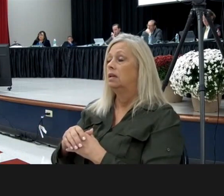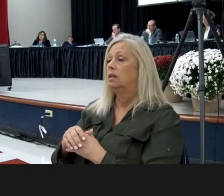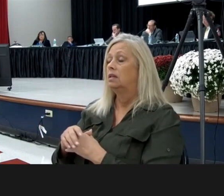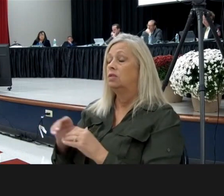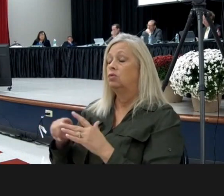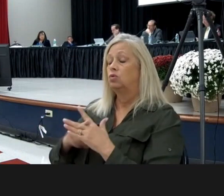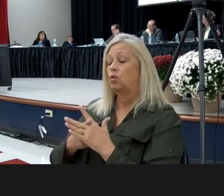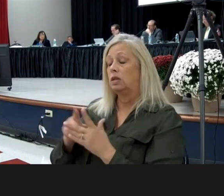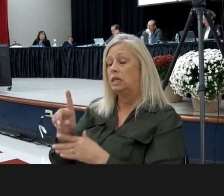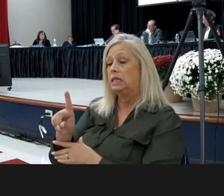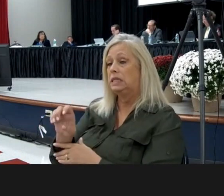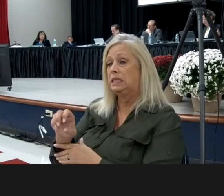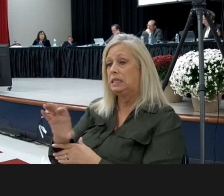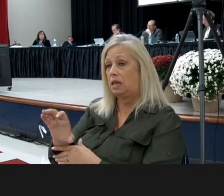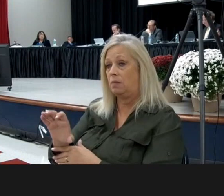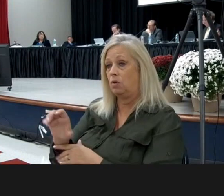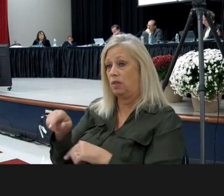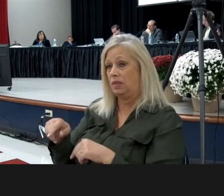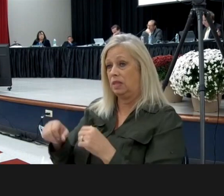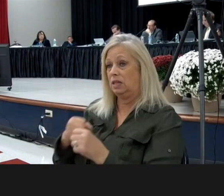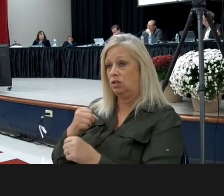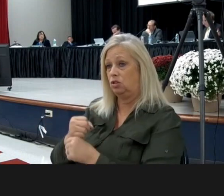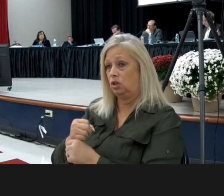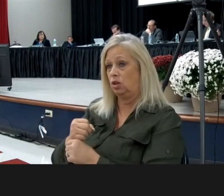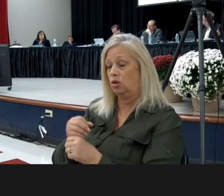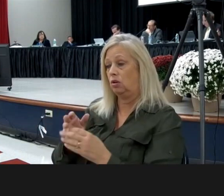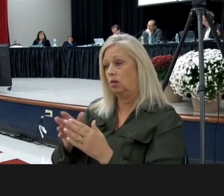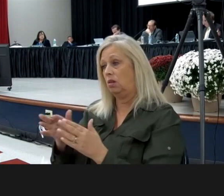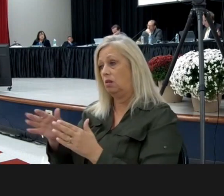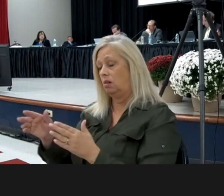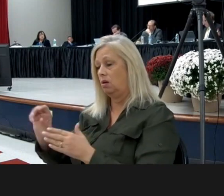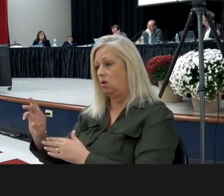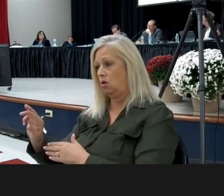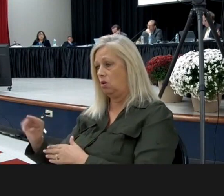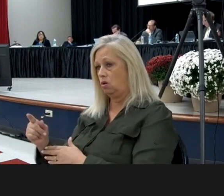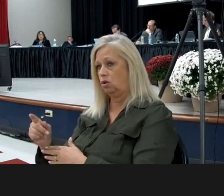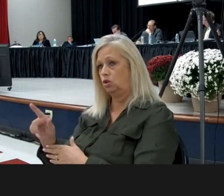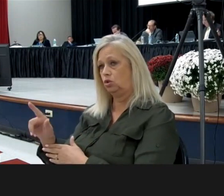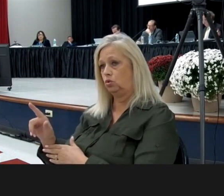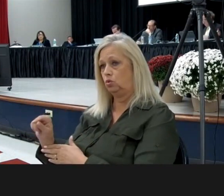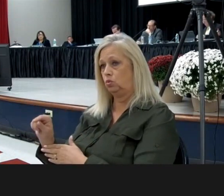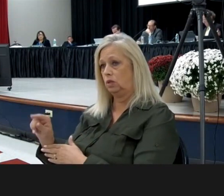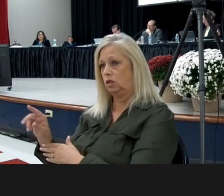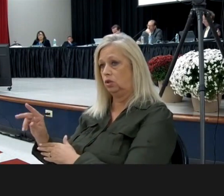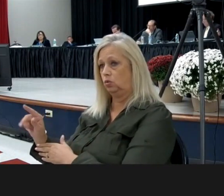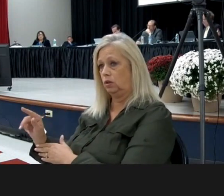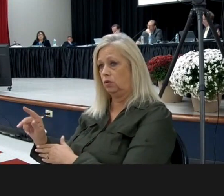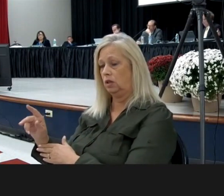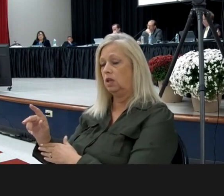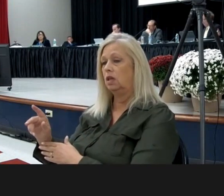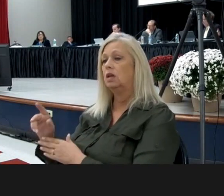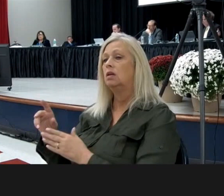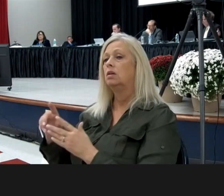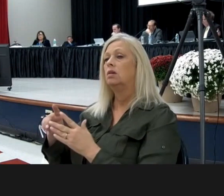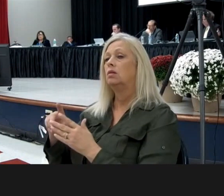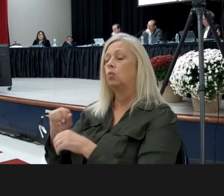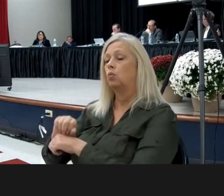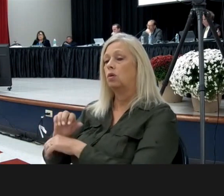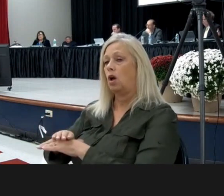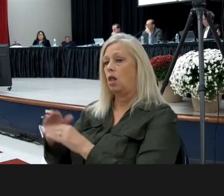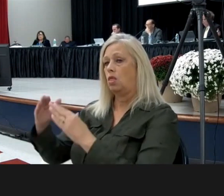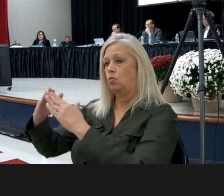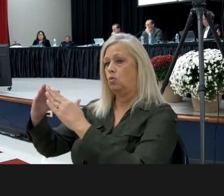starting in December of this year, going through August of 23, we'll be working on exterior skin and roof systems. Spring